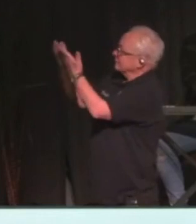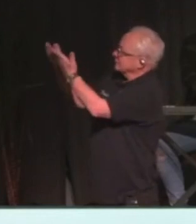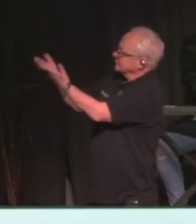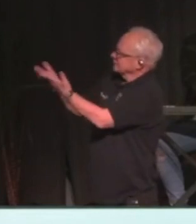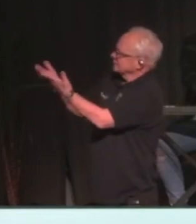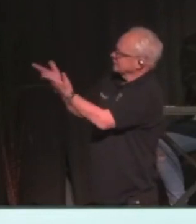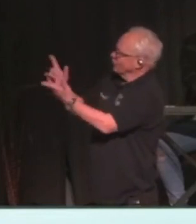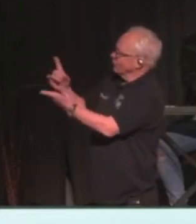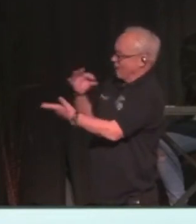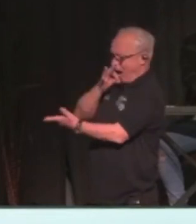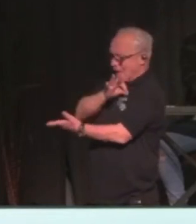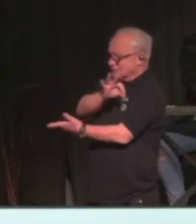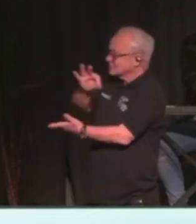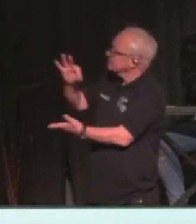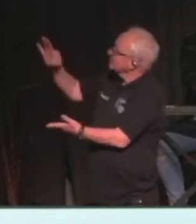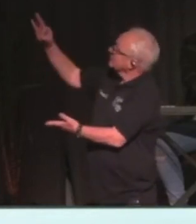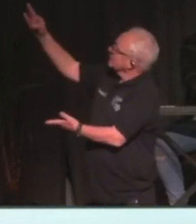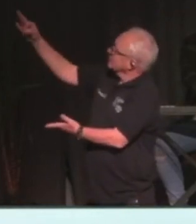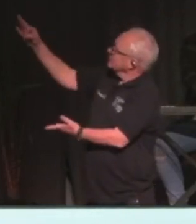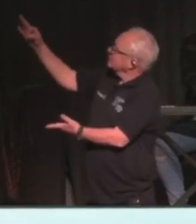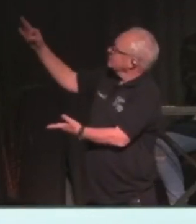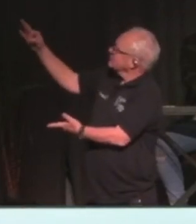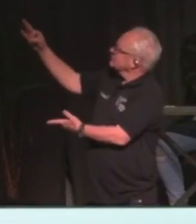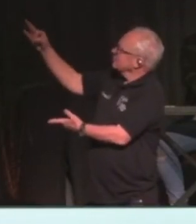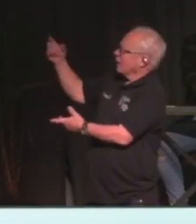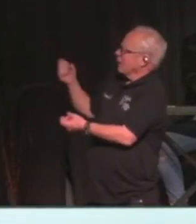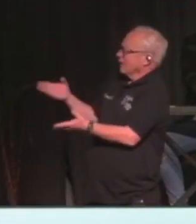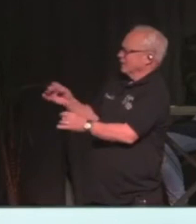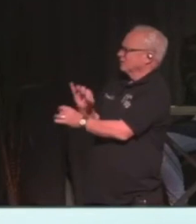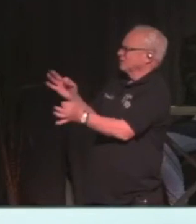And we're asking that there will be nothing